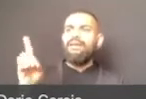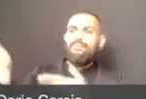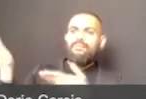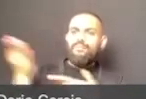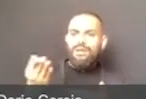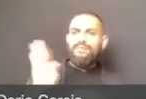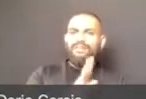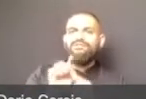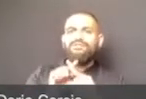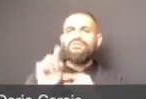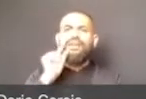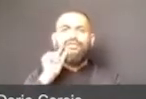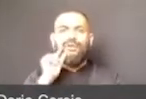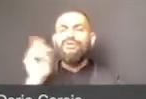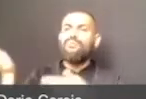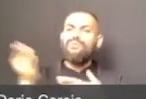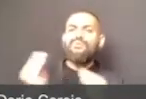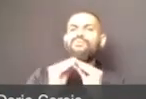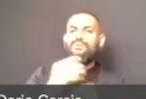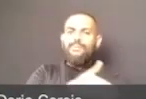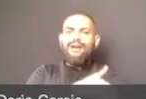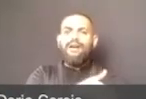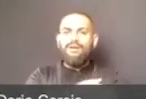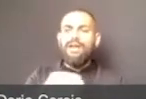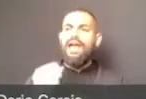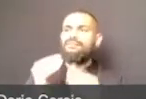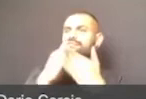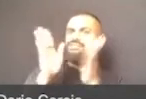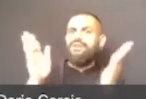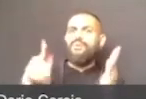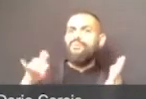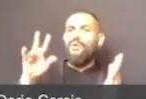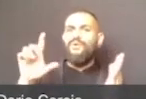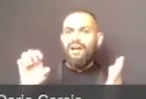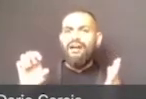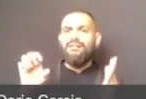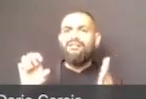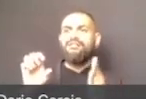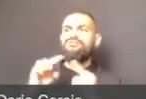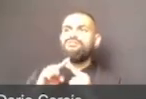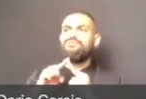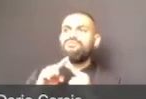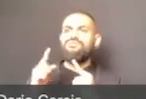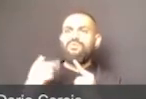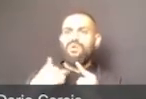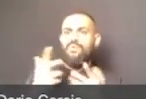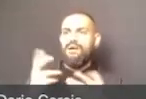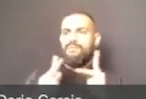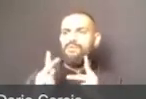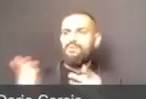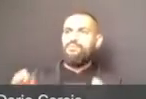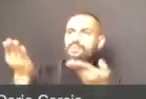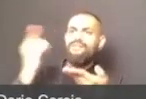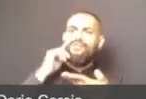power. And the general profile of the ask is we want people to make a bid for up to 900 megawatts